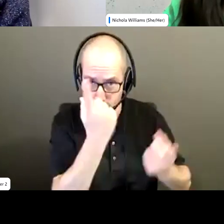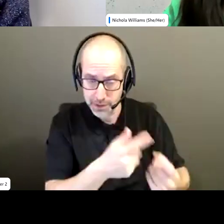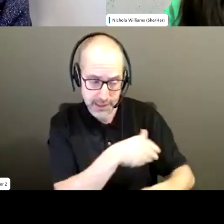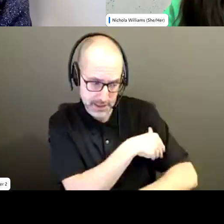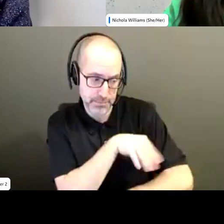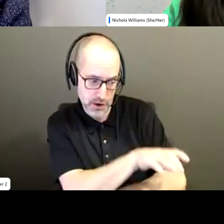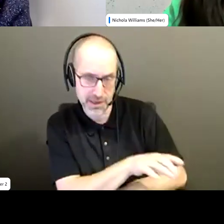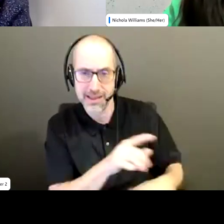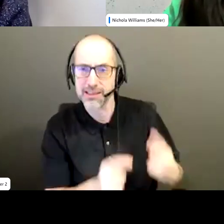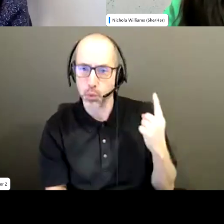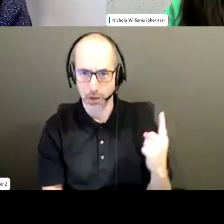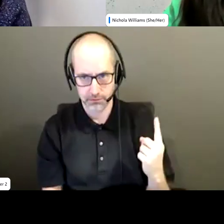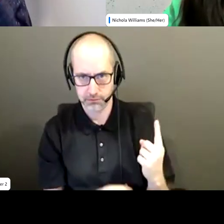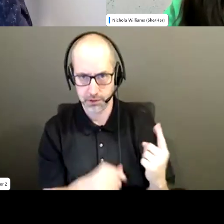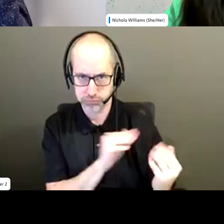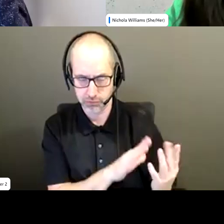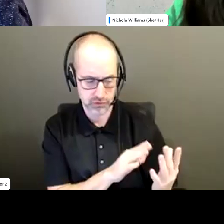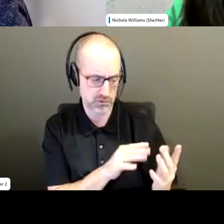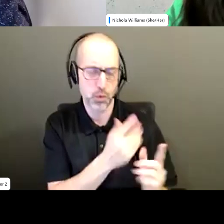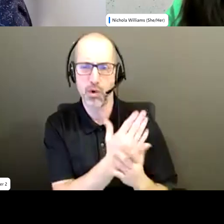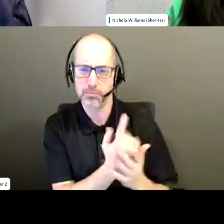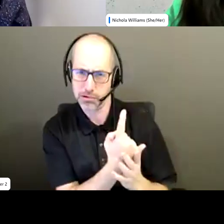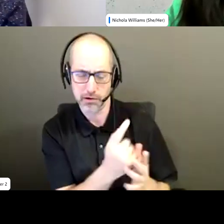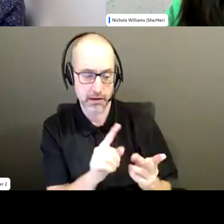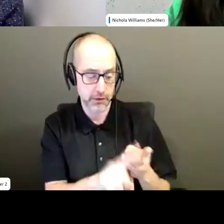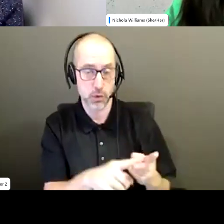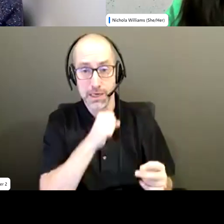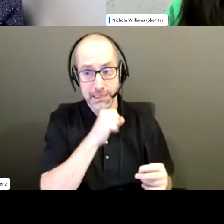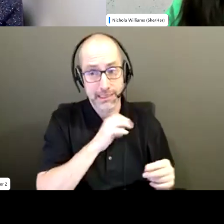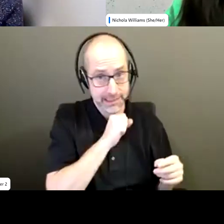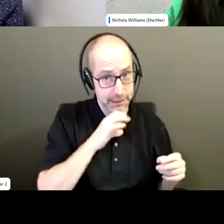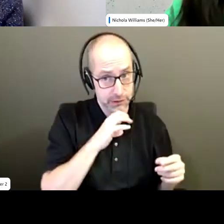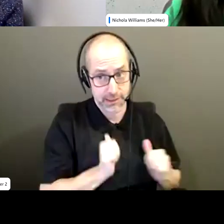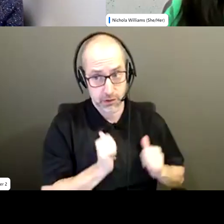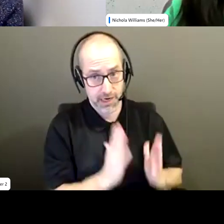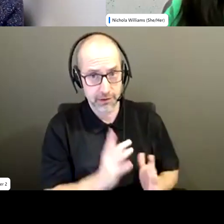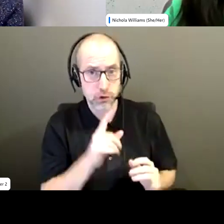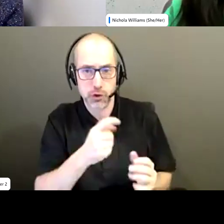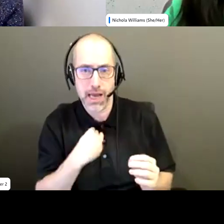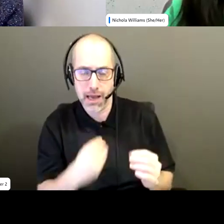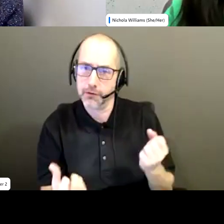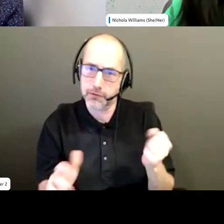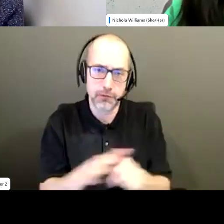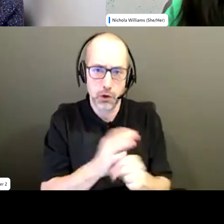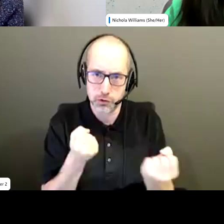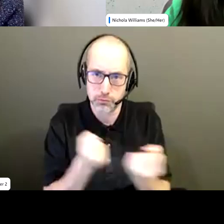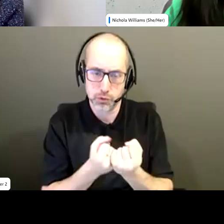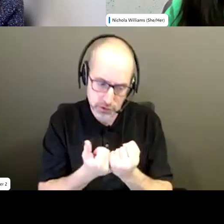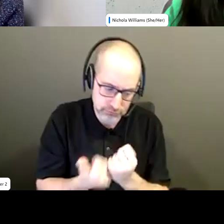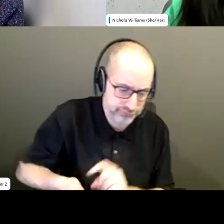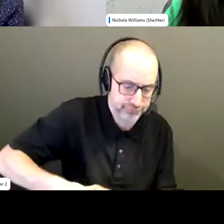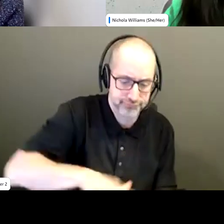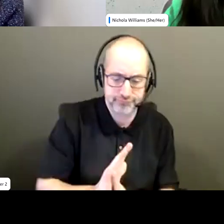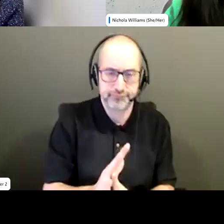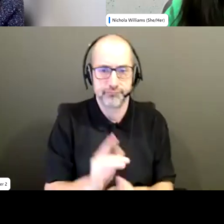whole picture, and making sure that, especially senior survivors have access to wraparound support. So having access to a social